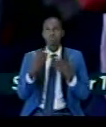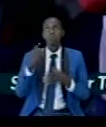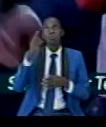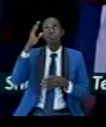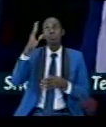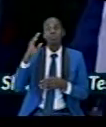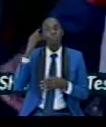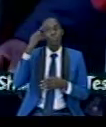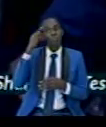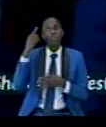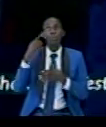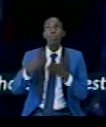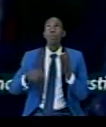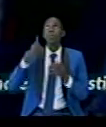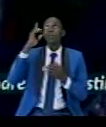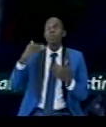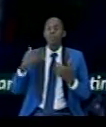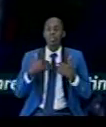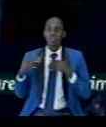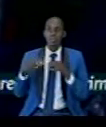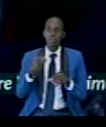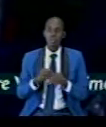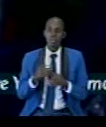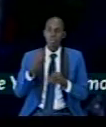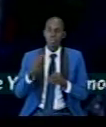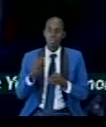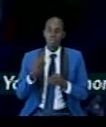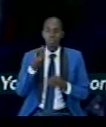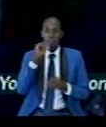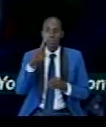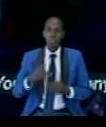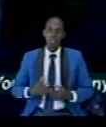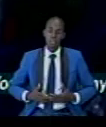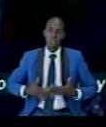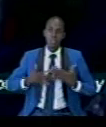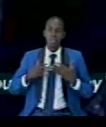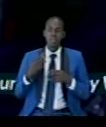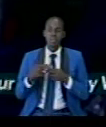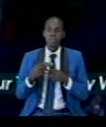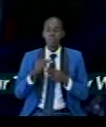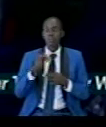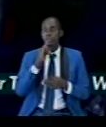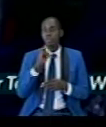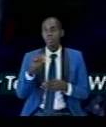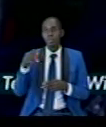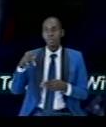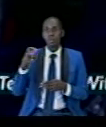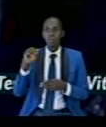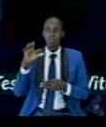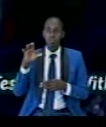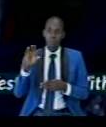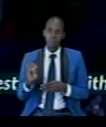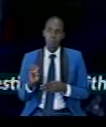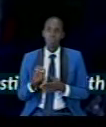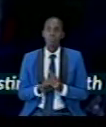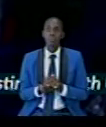I thank God for what he has done in my life. My name is Moses Peace. I am from Oka